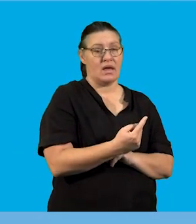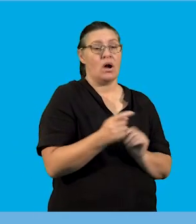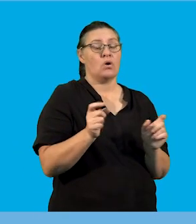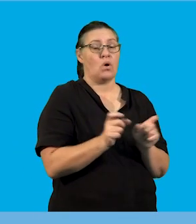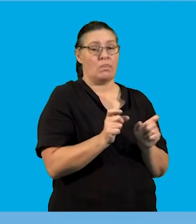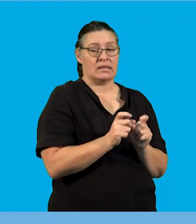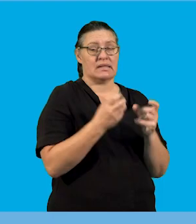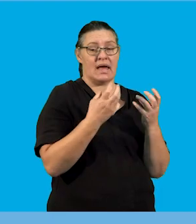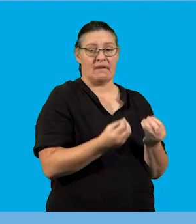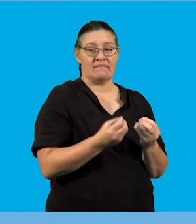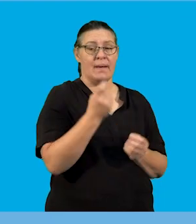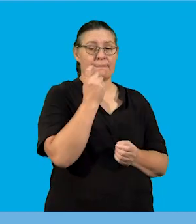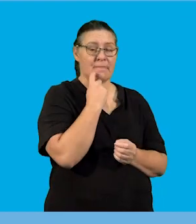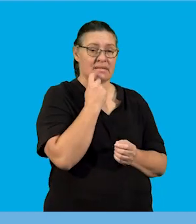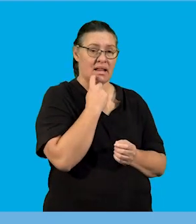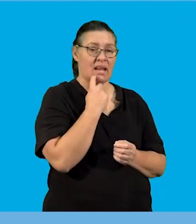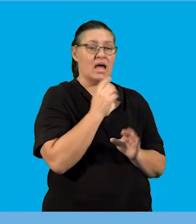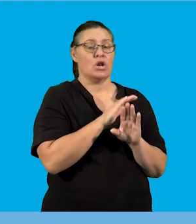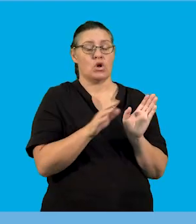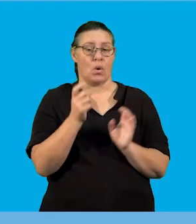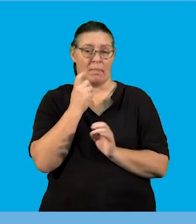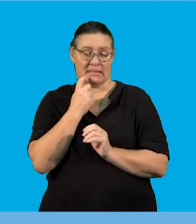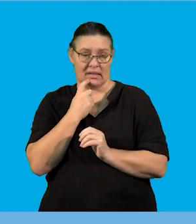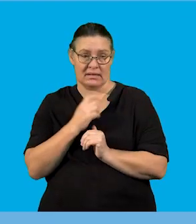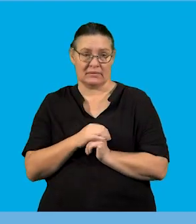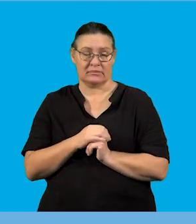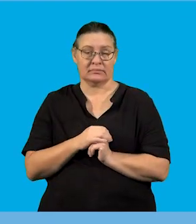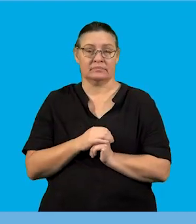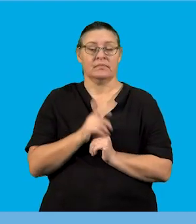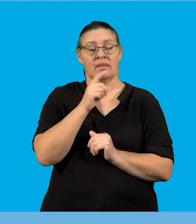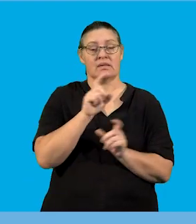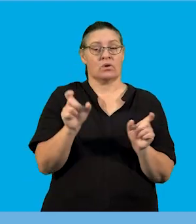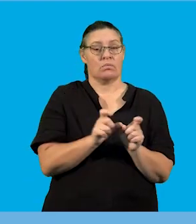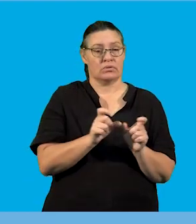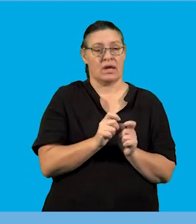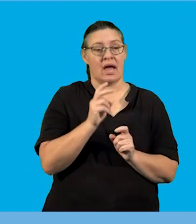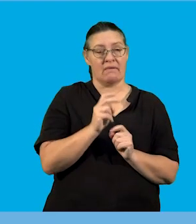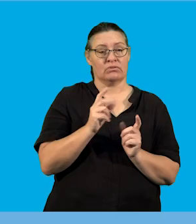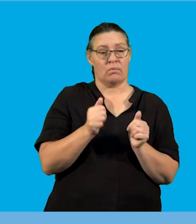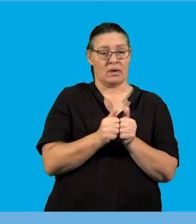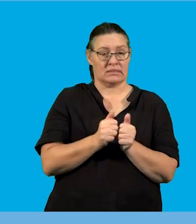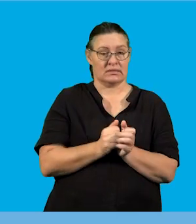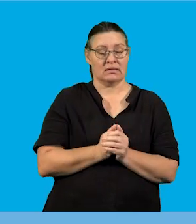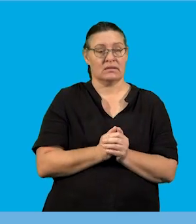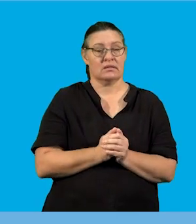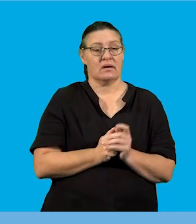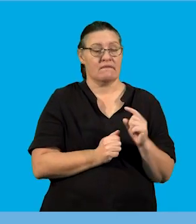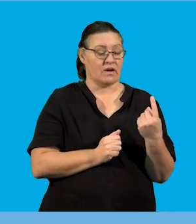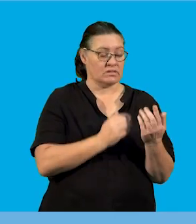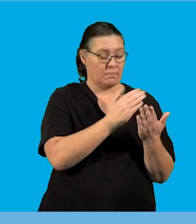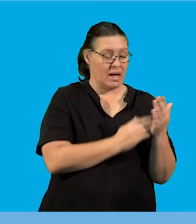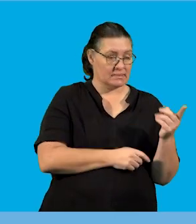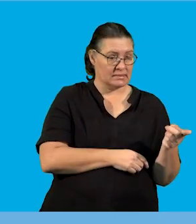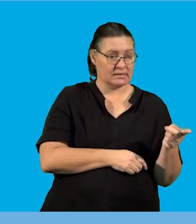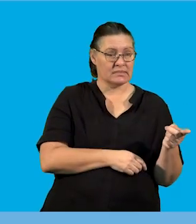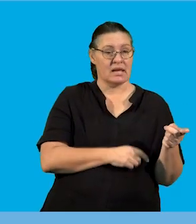type 1. That's now the compounds that contain a metal and a non-metal. Now these compounds, they have two-part names,